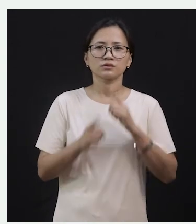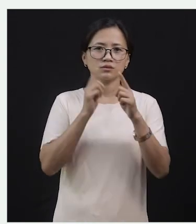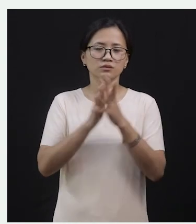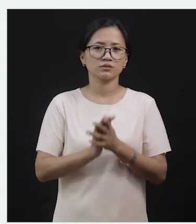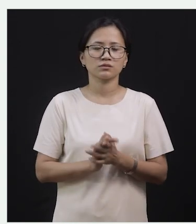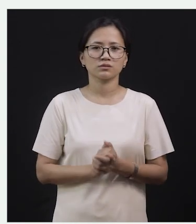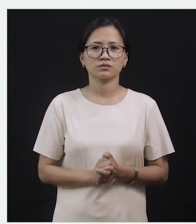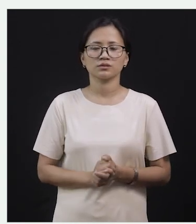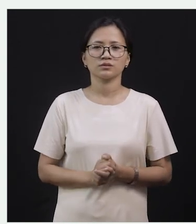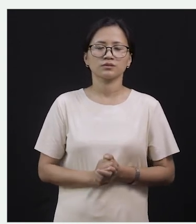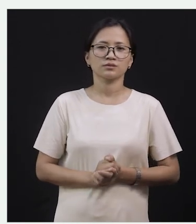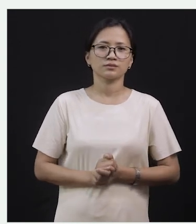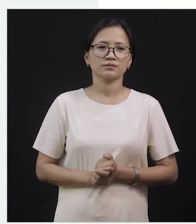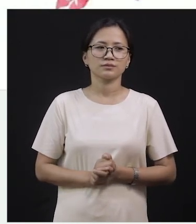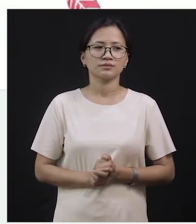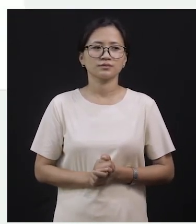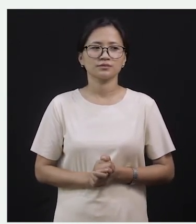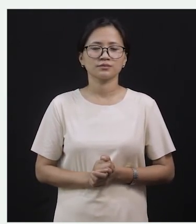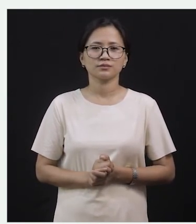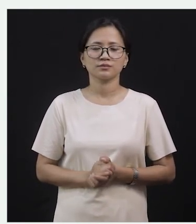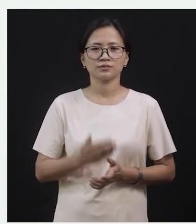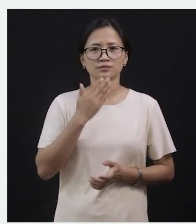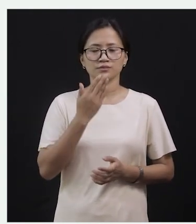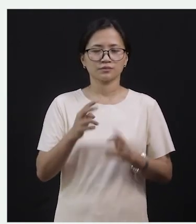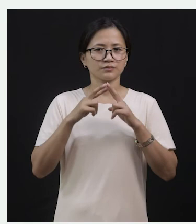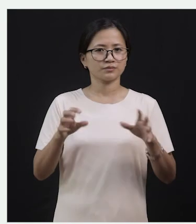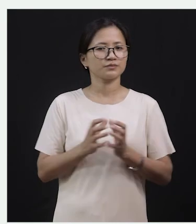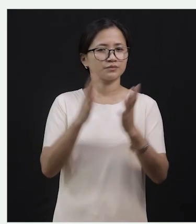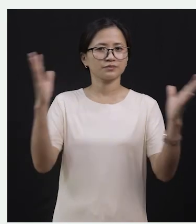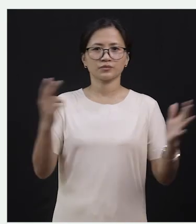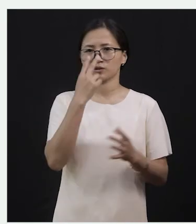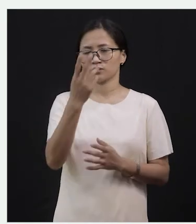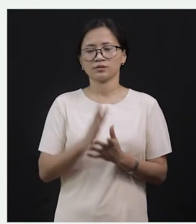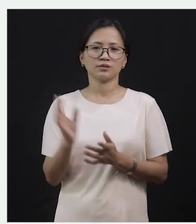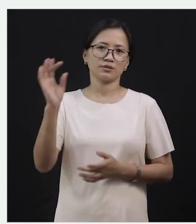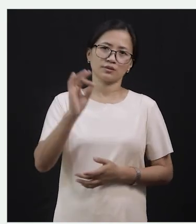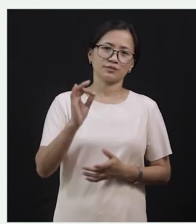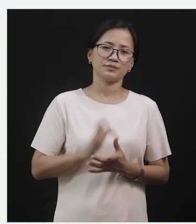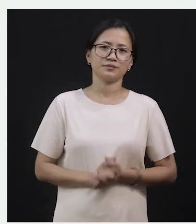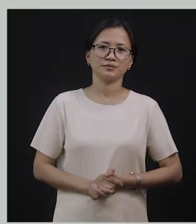from longitude and latitude. Thank you very much. See you again.